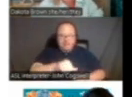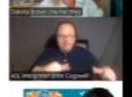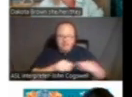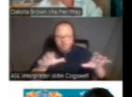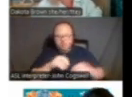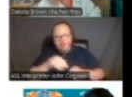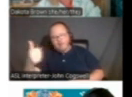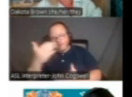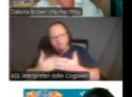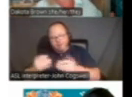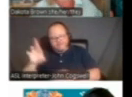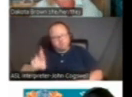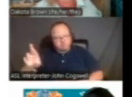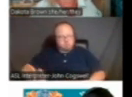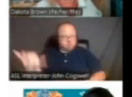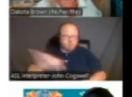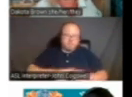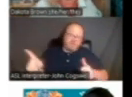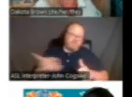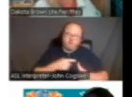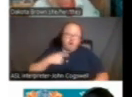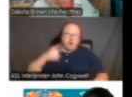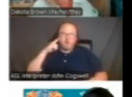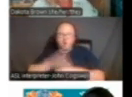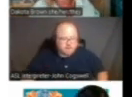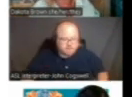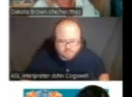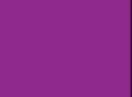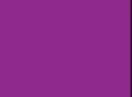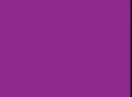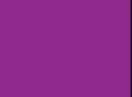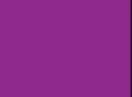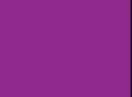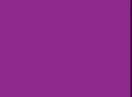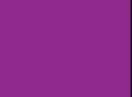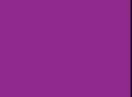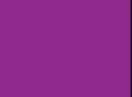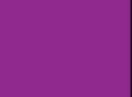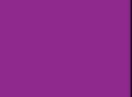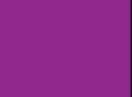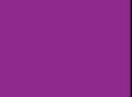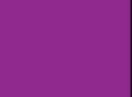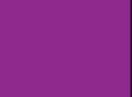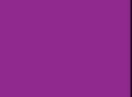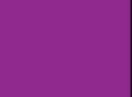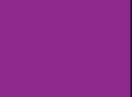them other parts of Riverside, but this is the first I'd heard of them on the east side. I'm going to put in the chat who you need to contact.